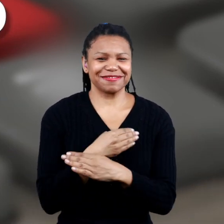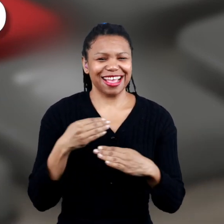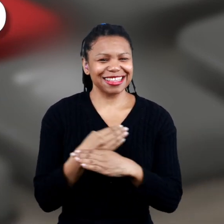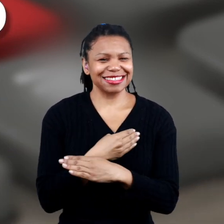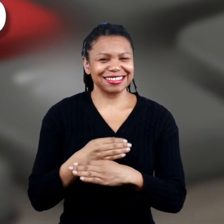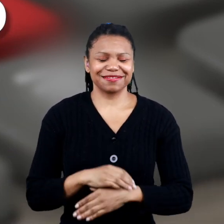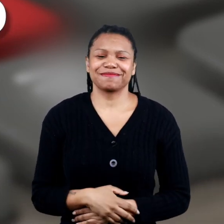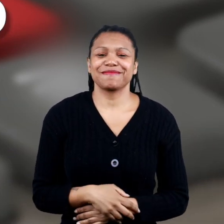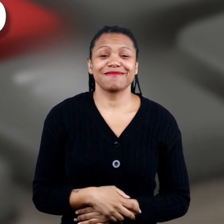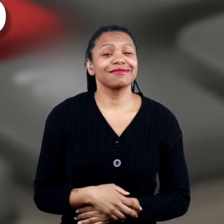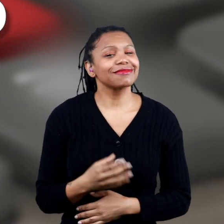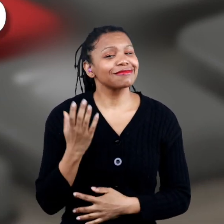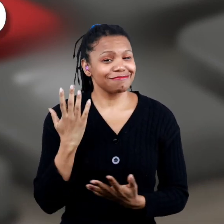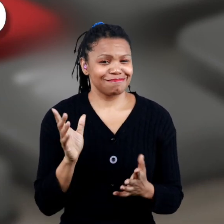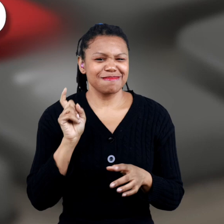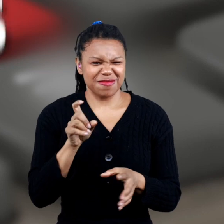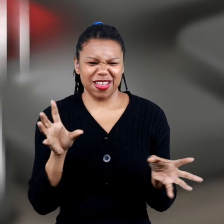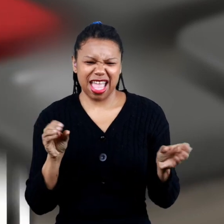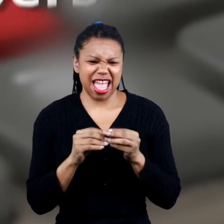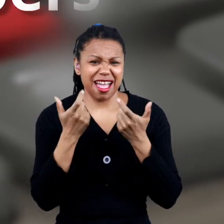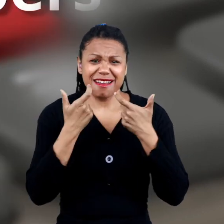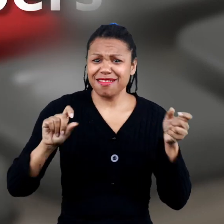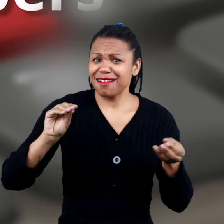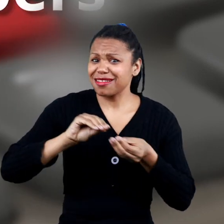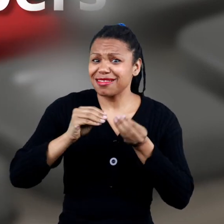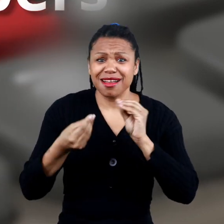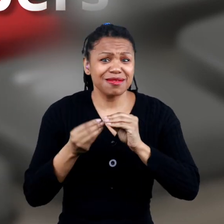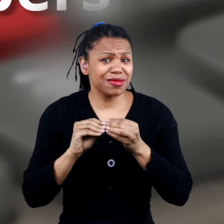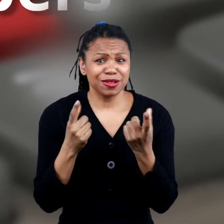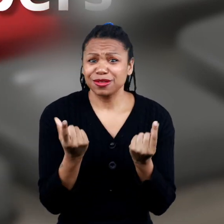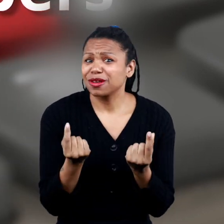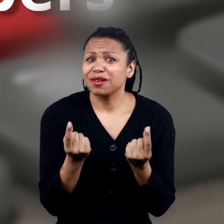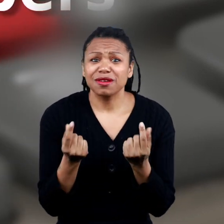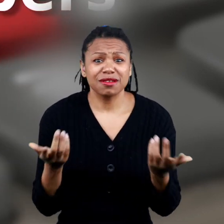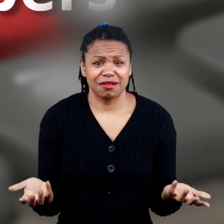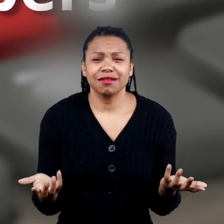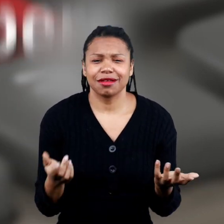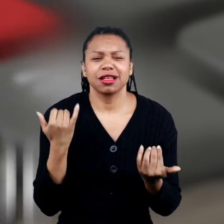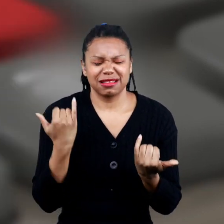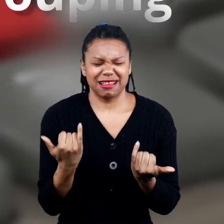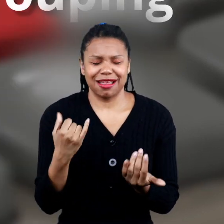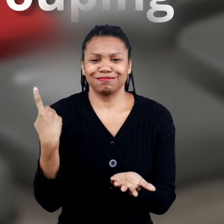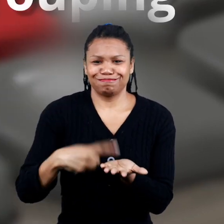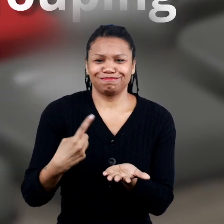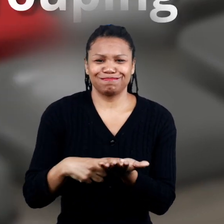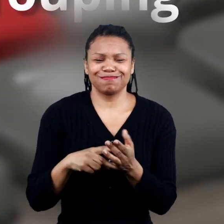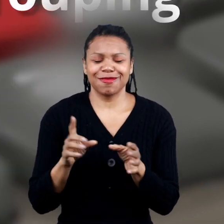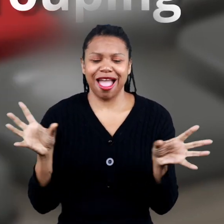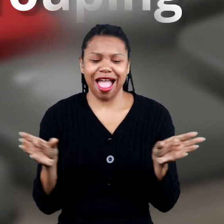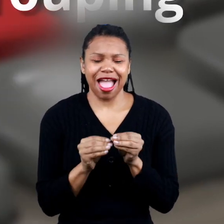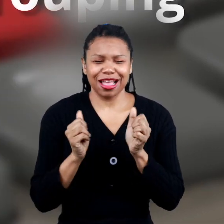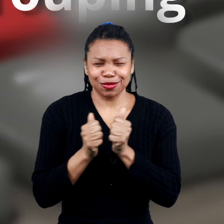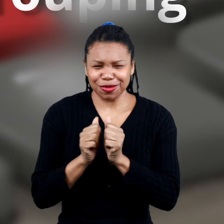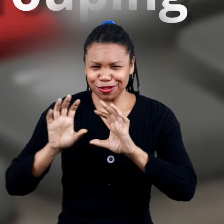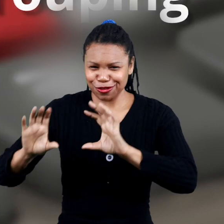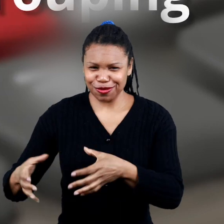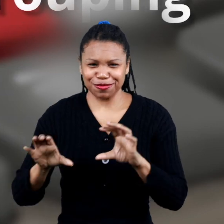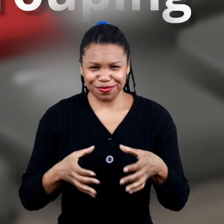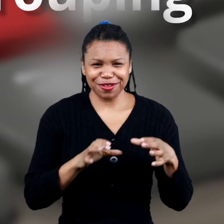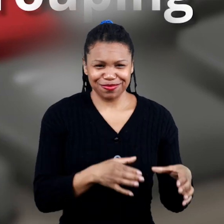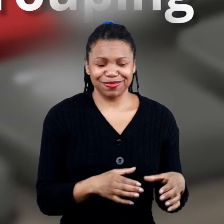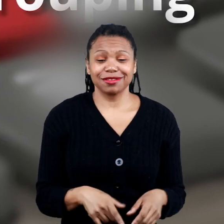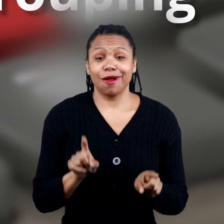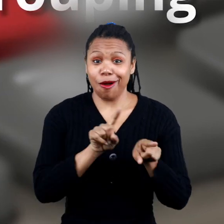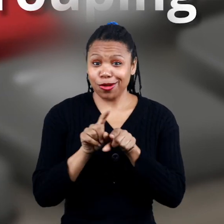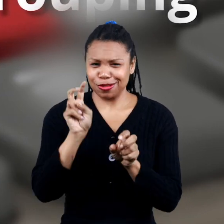basic math. However, when you need to add larger numbers together, you'll have to learn about addition with regrouping,